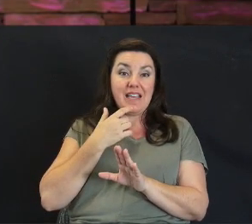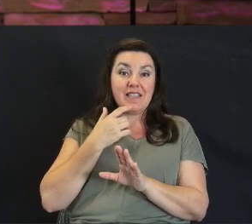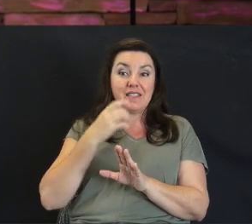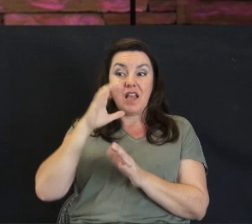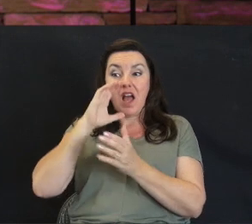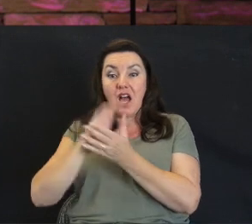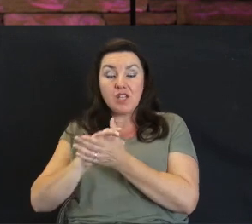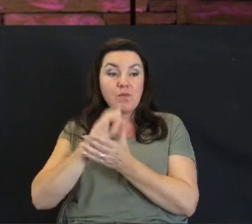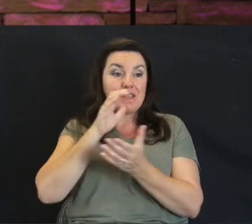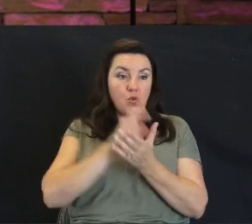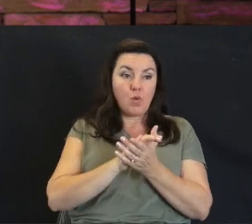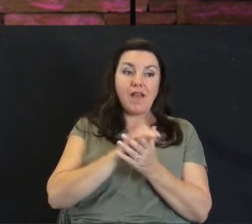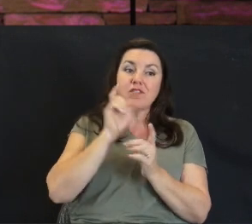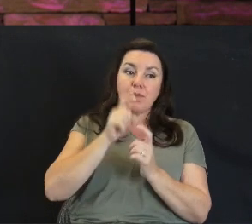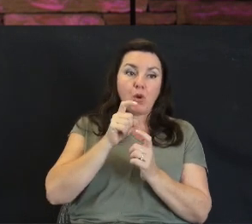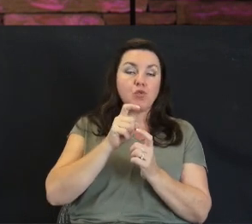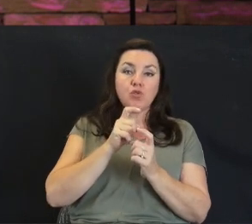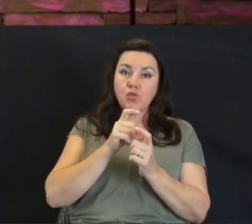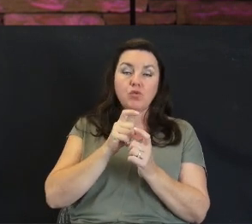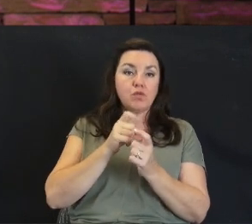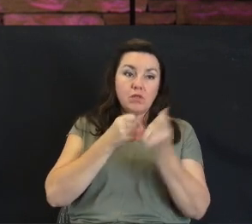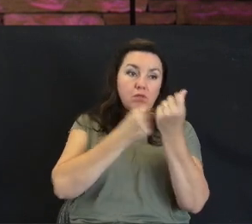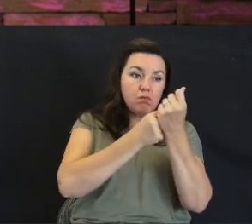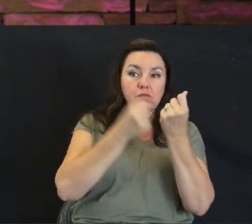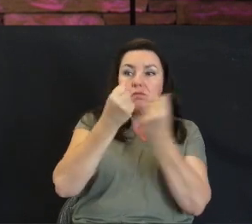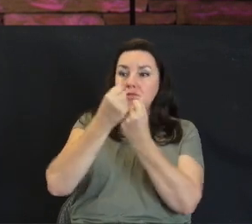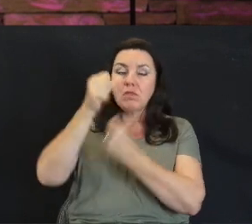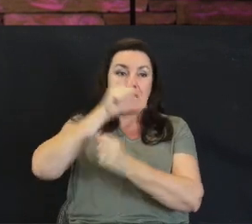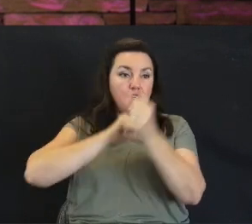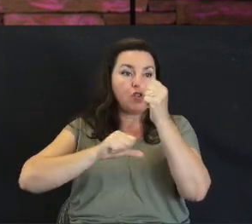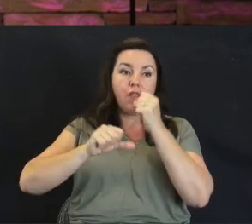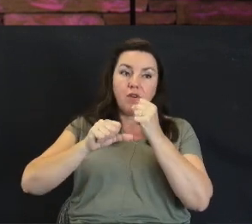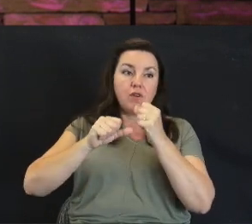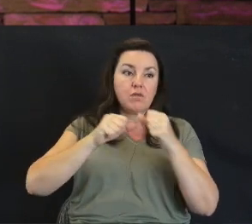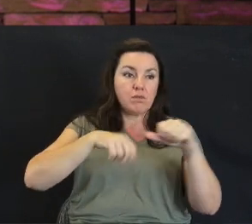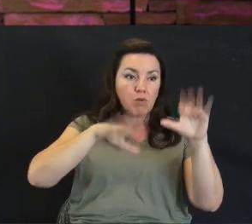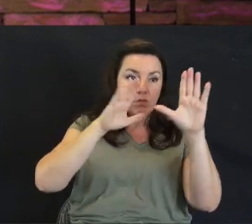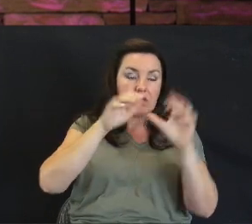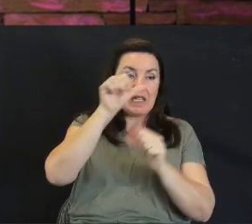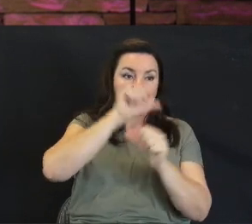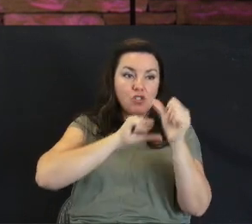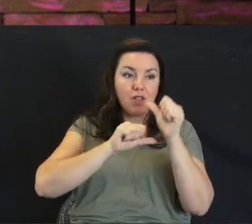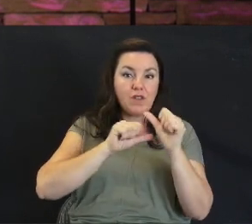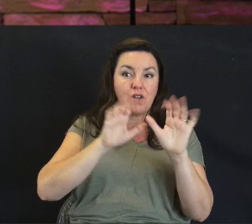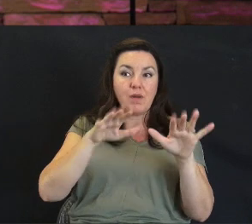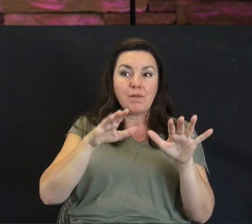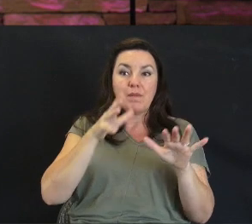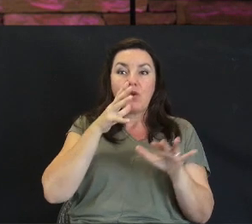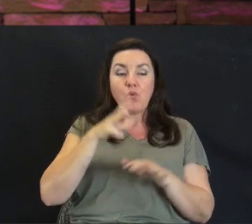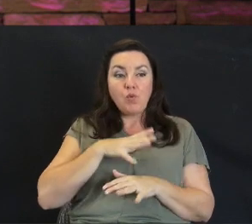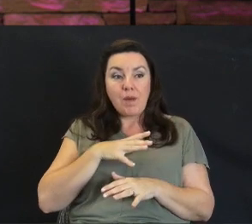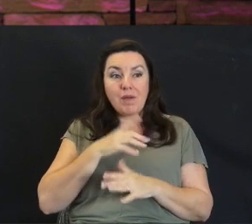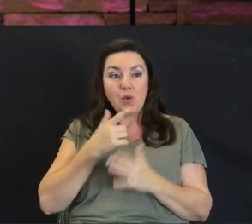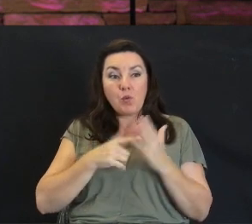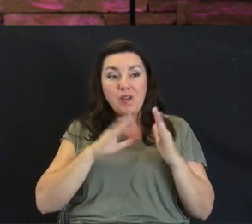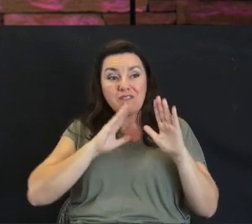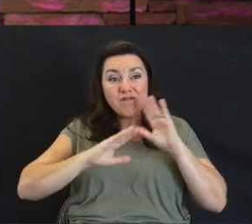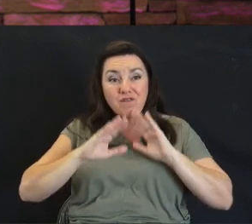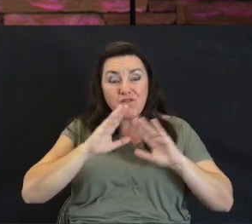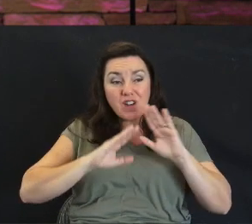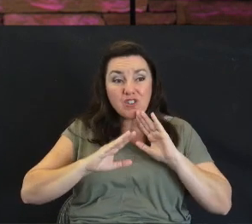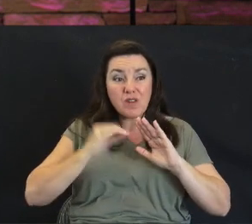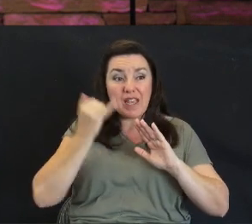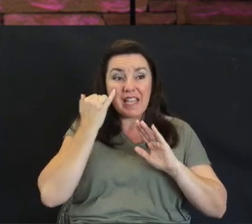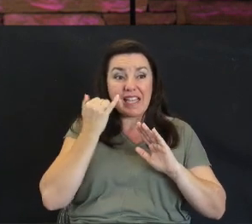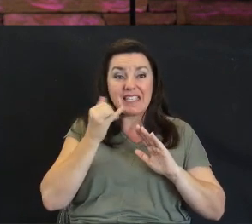husbands and wives Are to mutually submit to one another We're going to get to men in a second But women One of the most frustrating things In all the world Is a wife that is contentious And